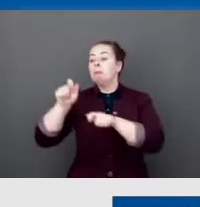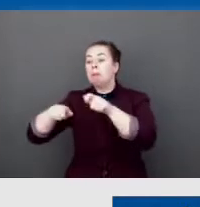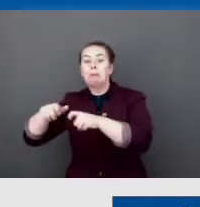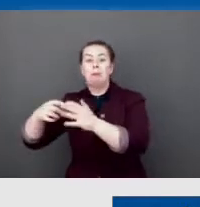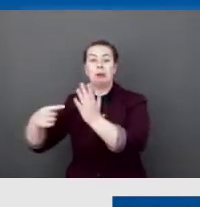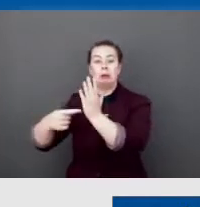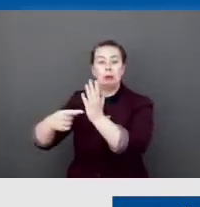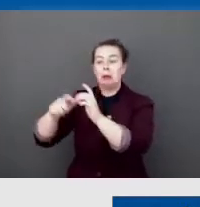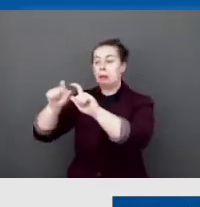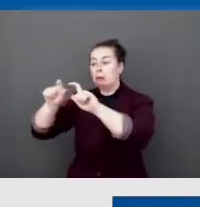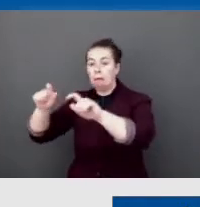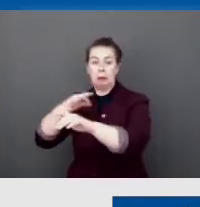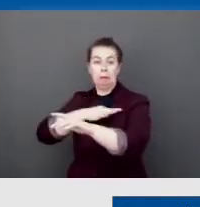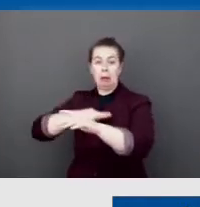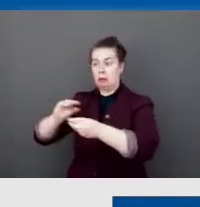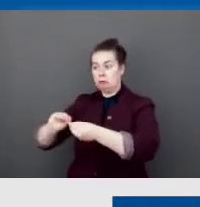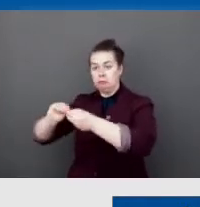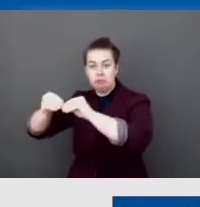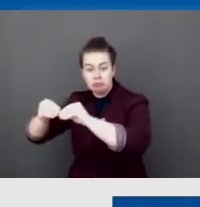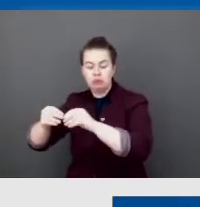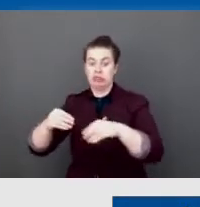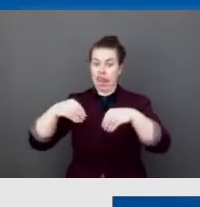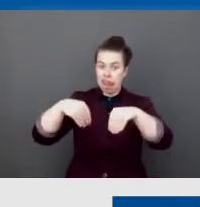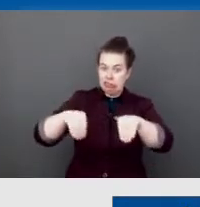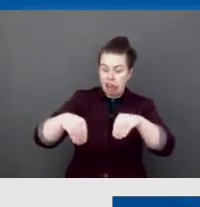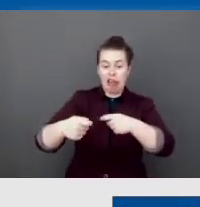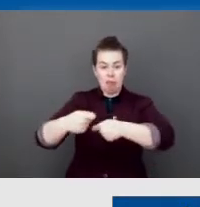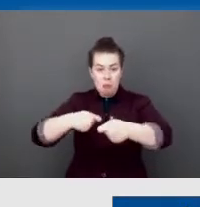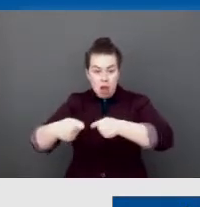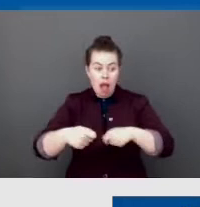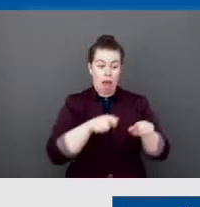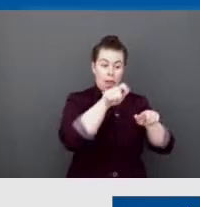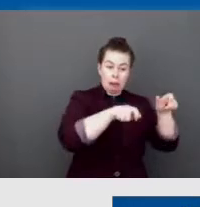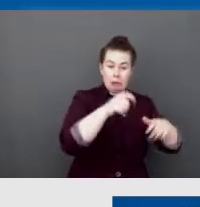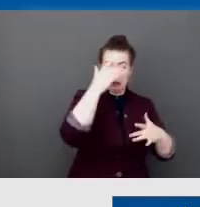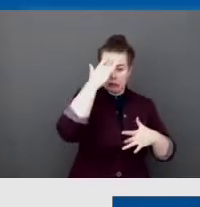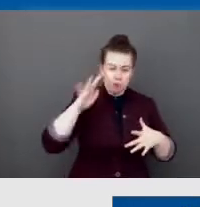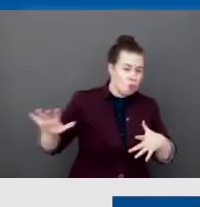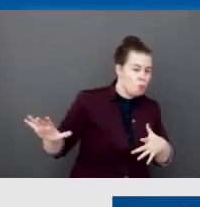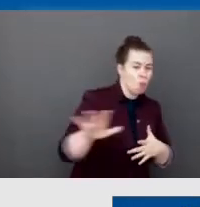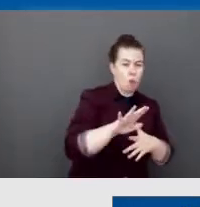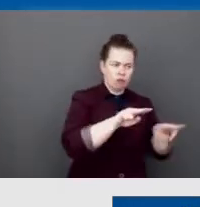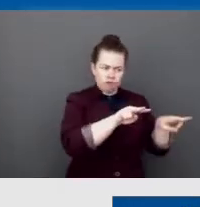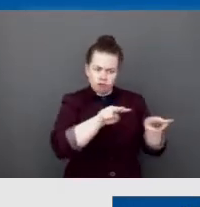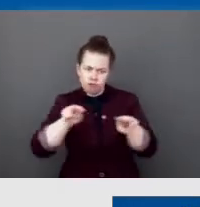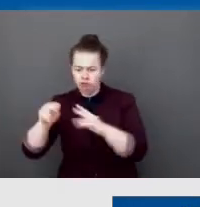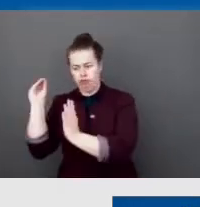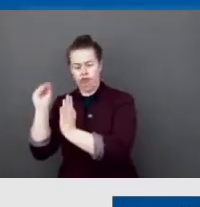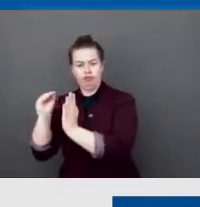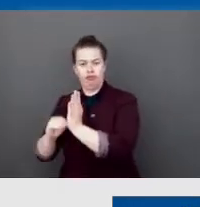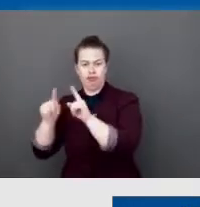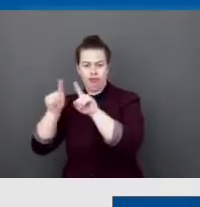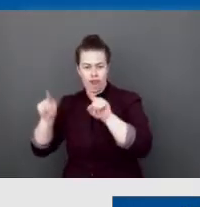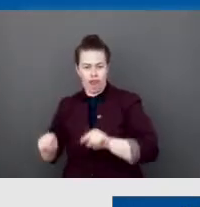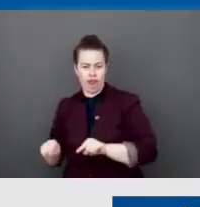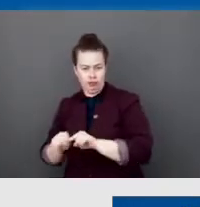to trusts to community-involved settings. In this regard, then, the government has set up multidisciplinary team